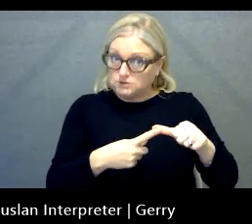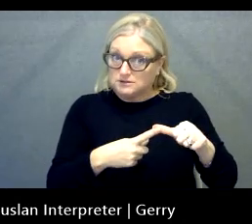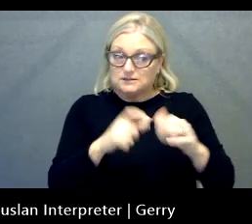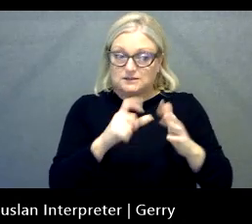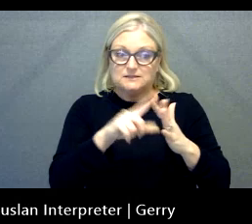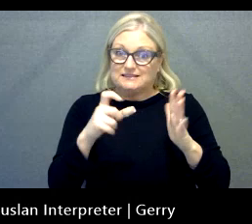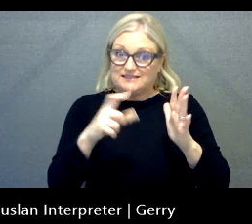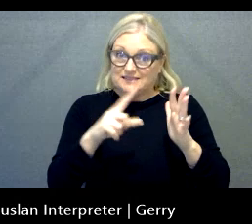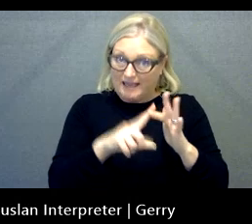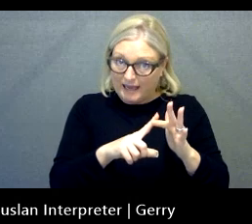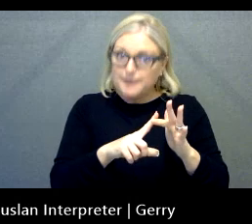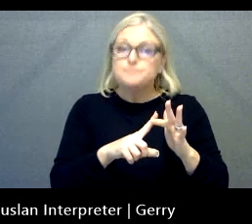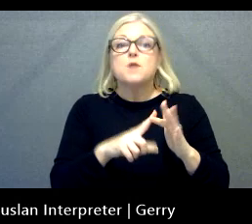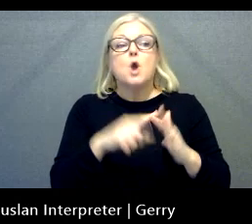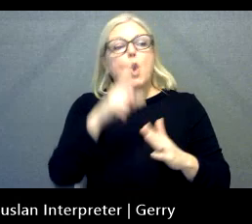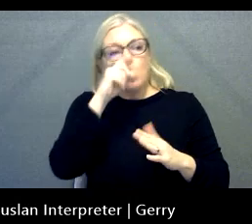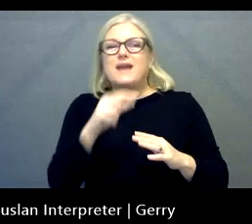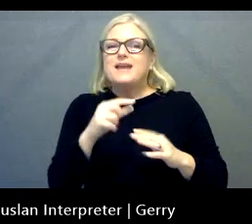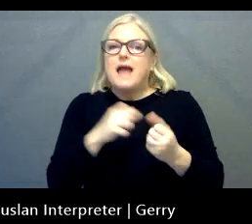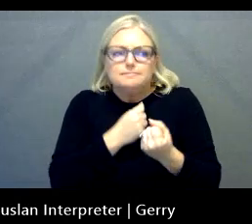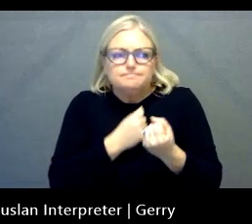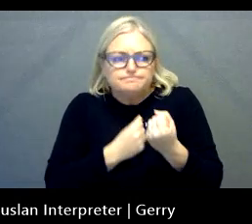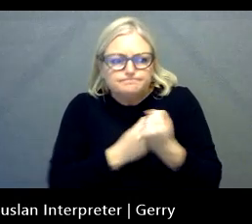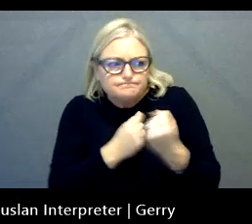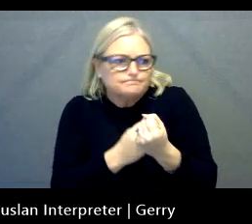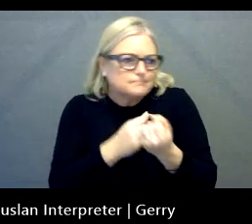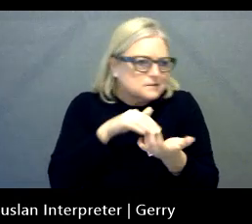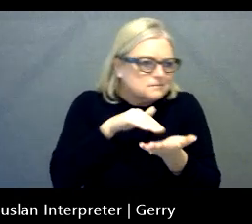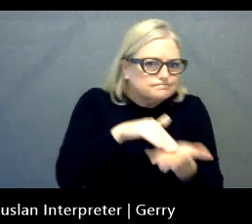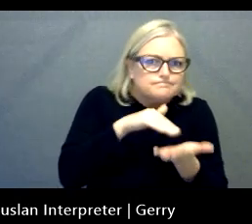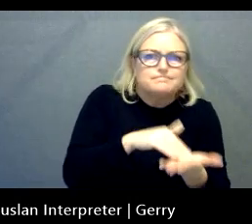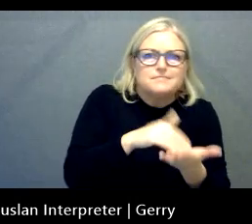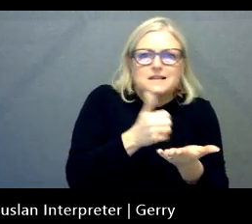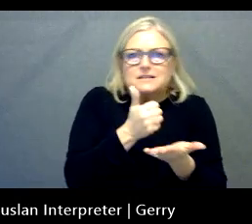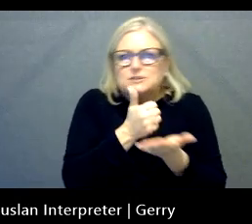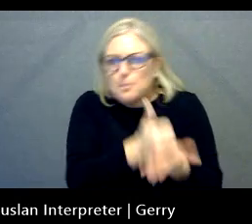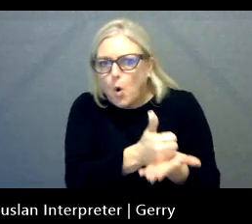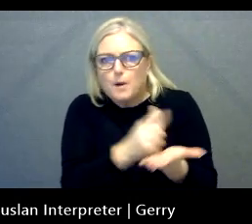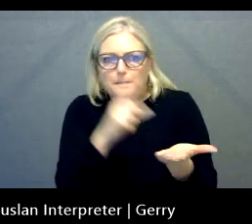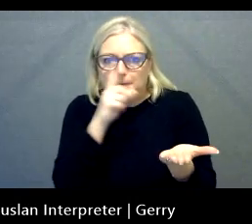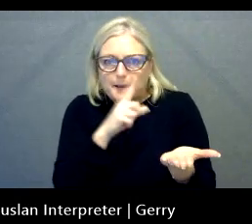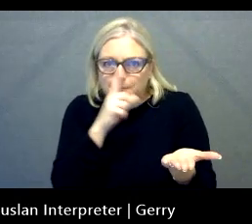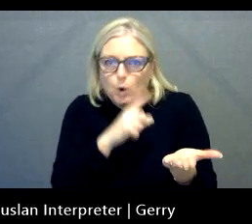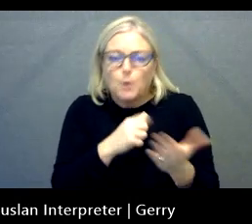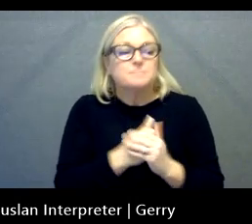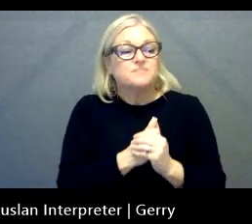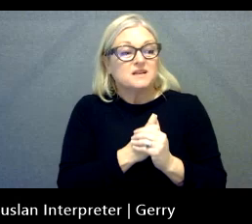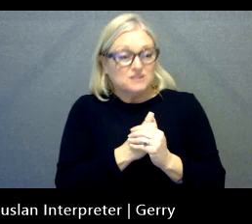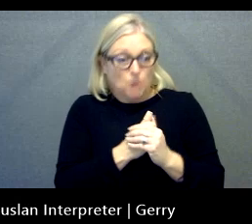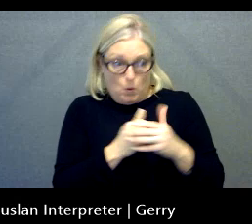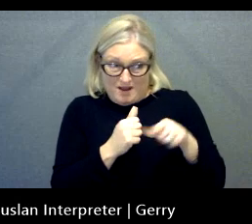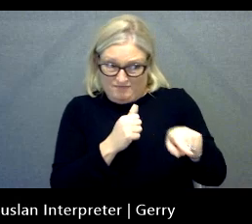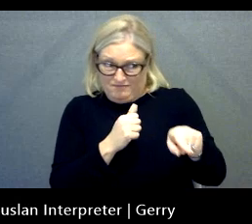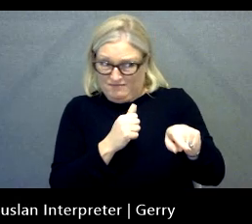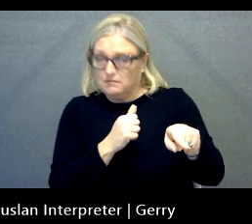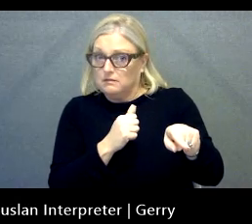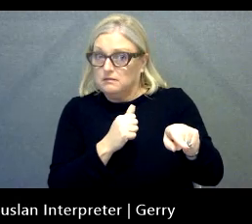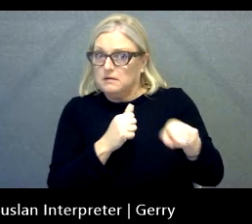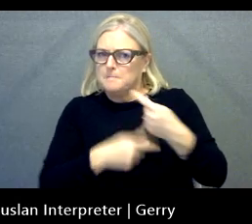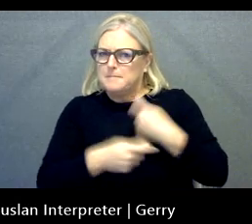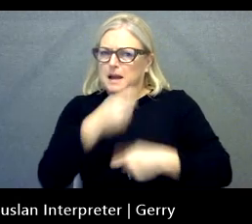So we needed to have a way that we were all on the same page about how we would support people if they became distressed. We developed the